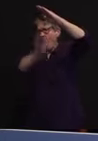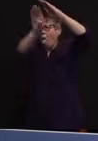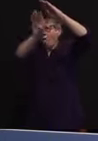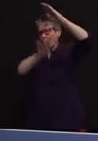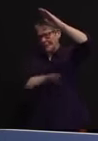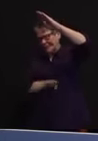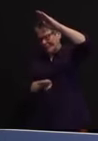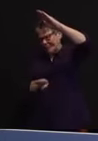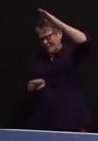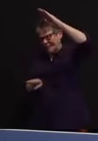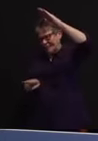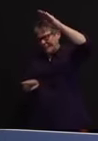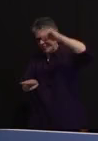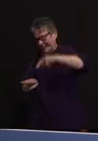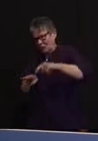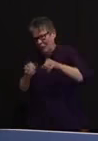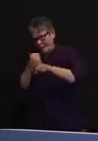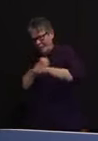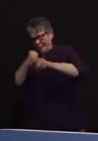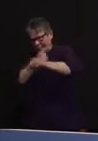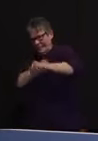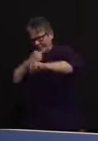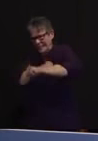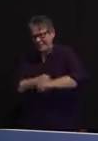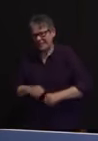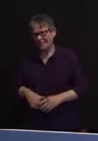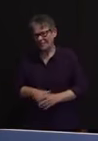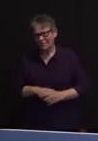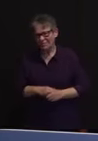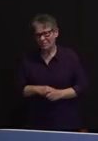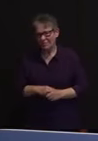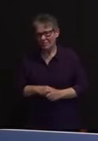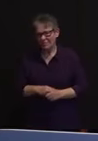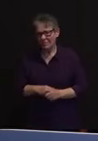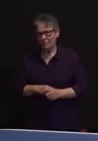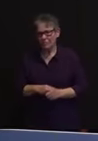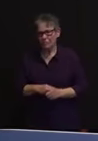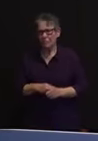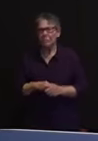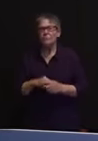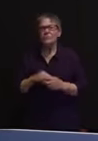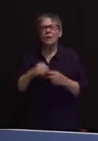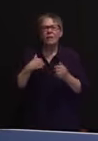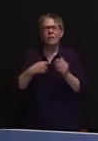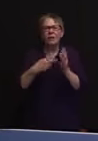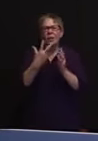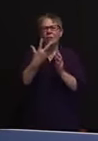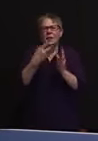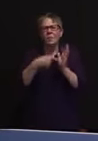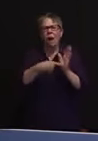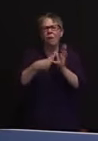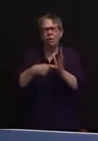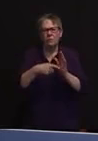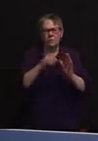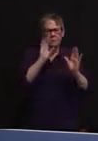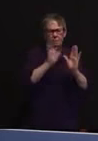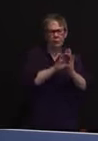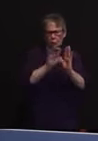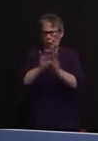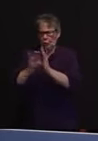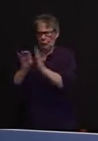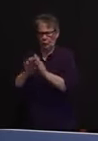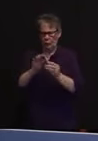7,800 individuals on ventilators. That's the latest peak that we have as of 10 o'clock last